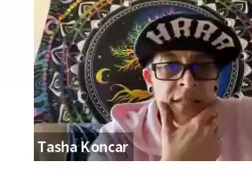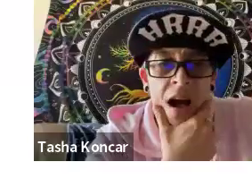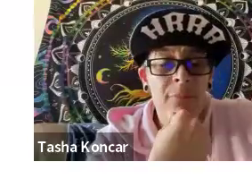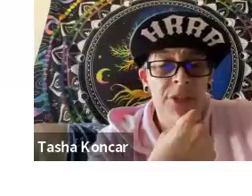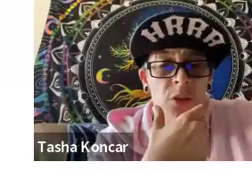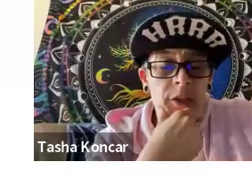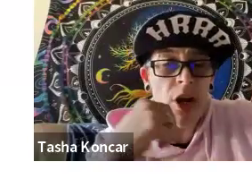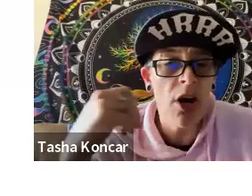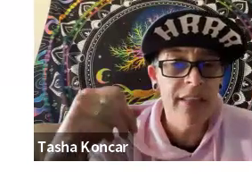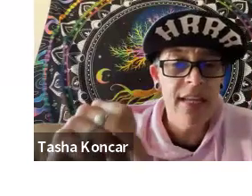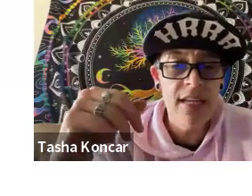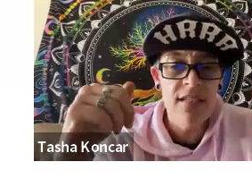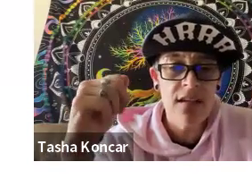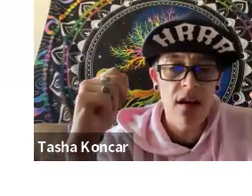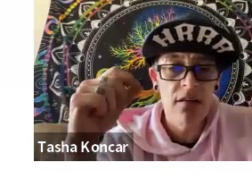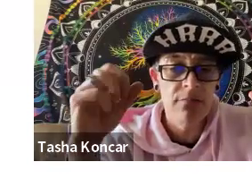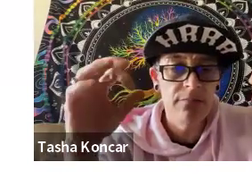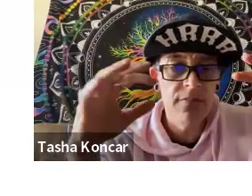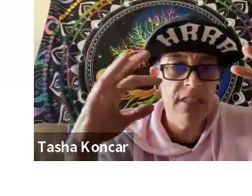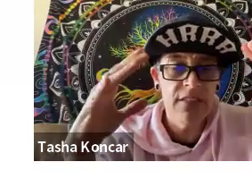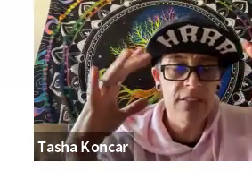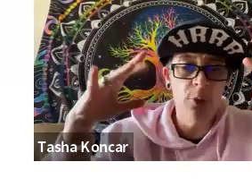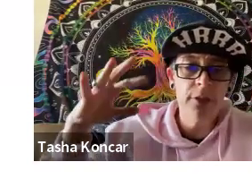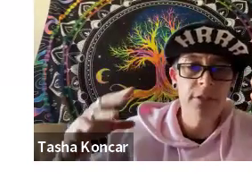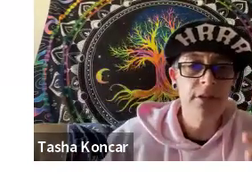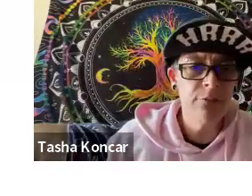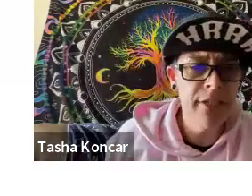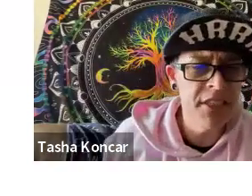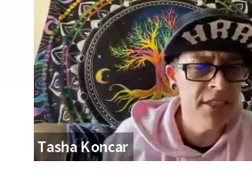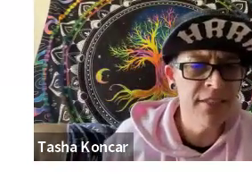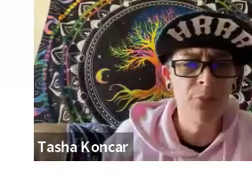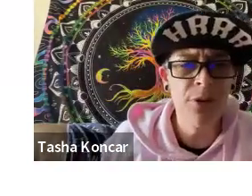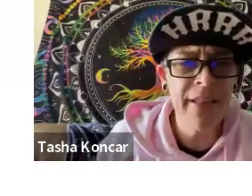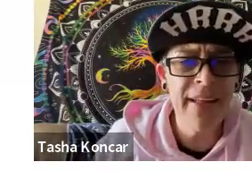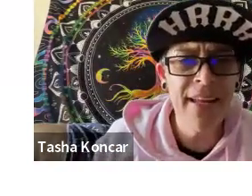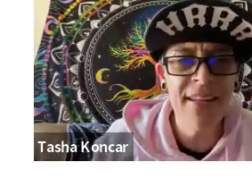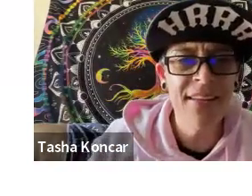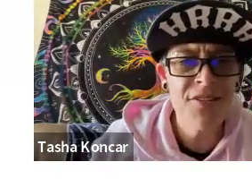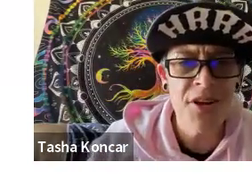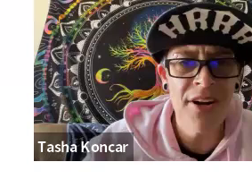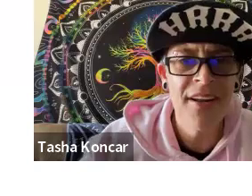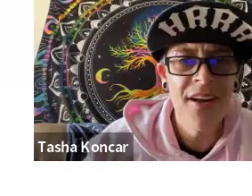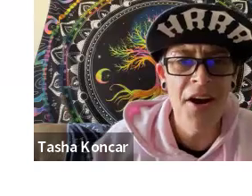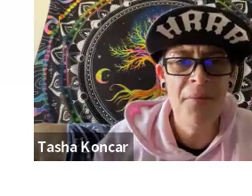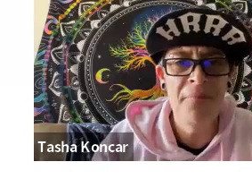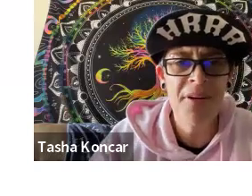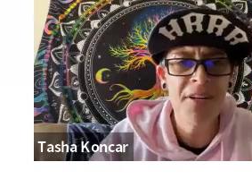Yes, I'm just wondering, are these four region, what are they again?